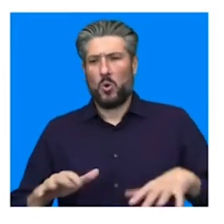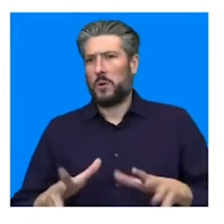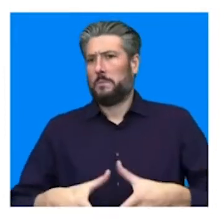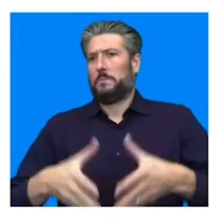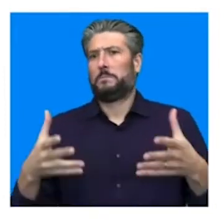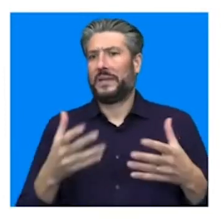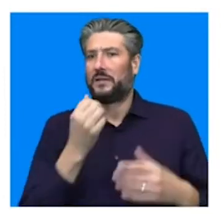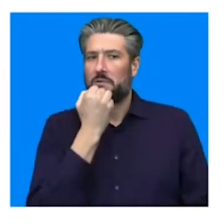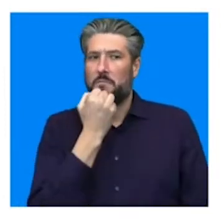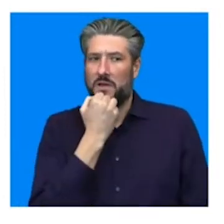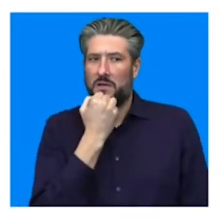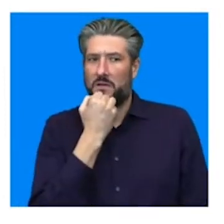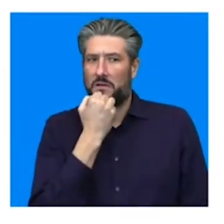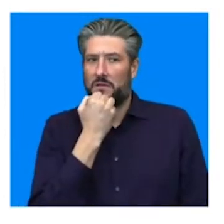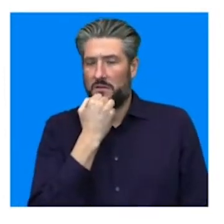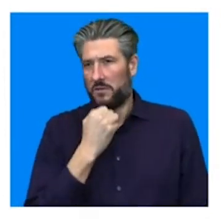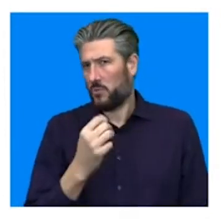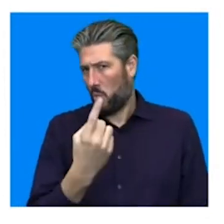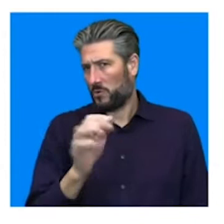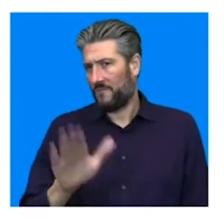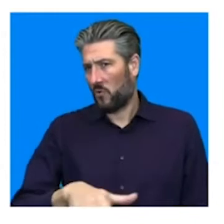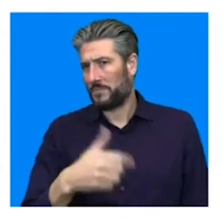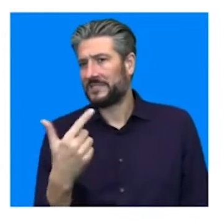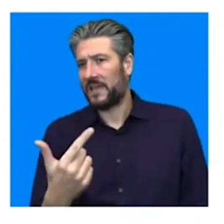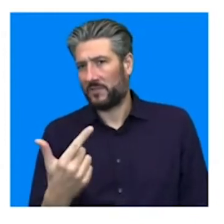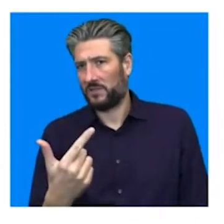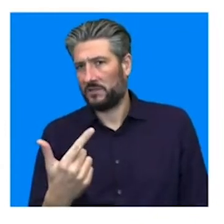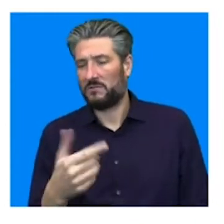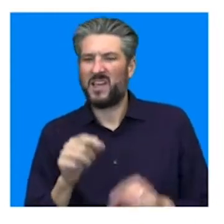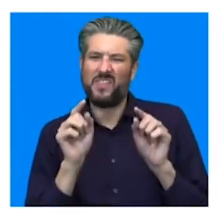the snapshot of what it is like right now.